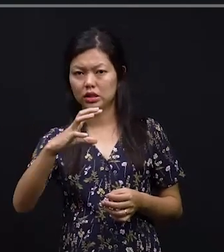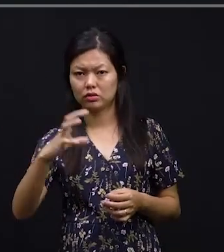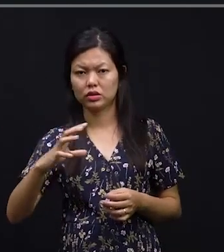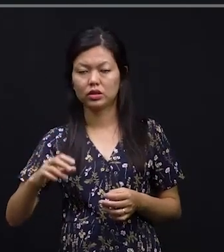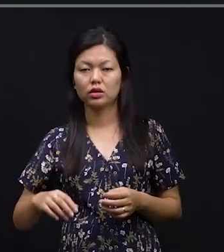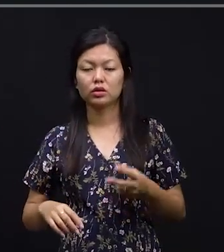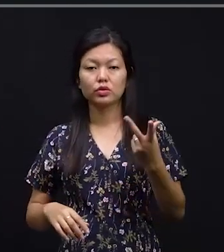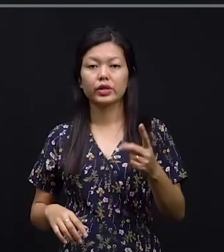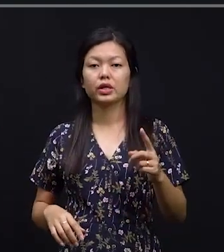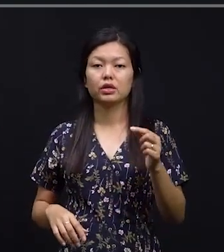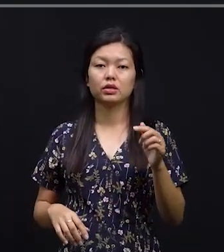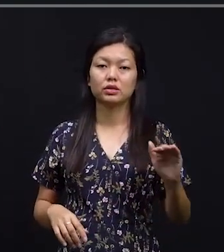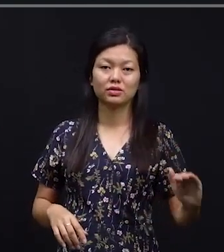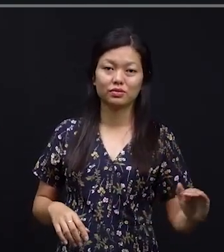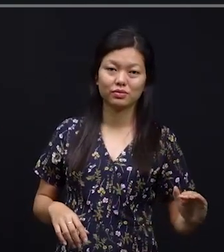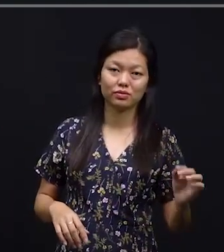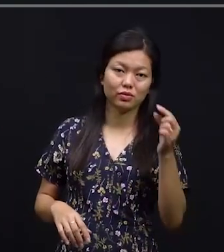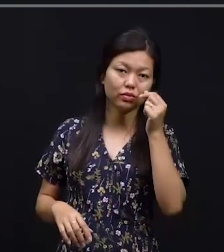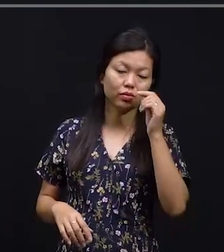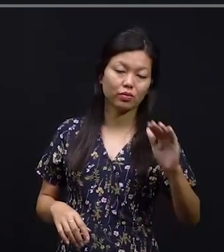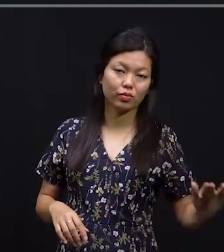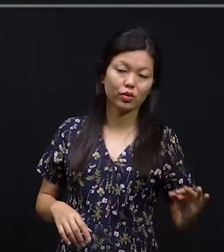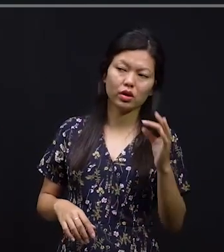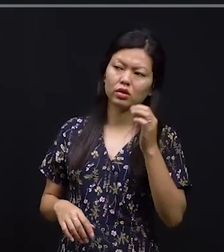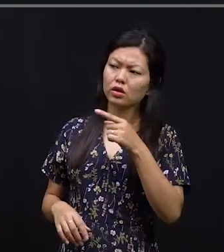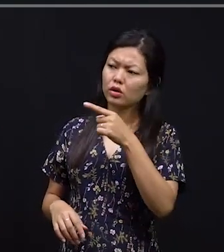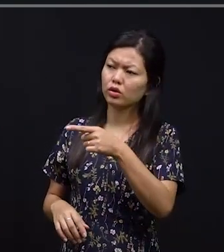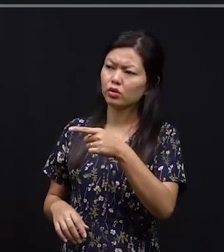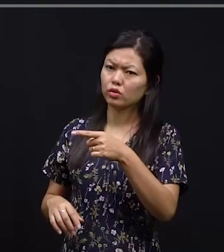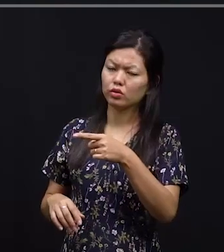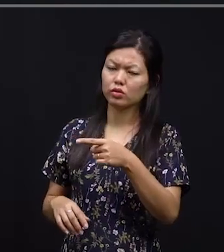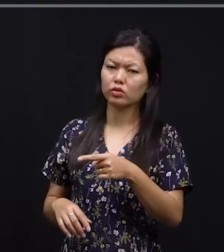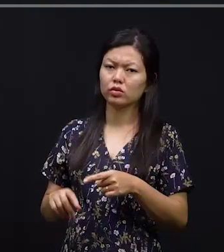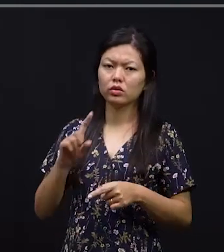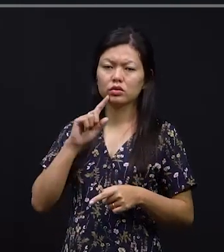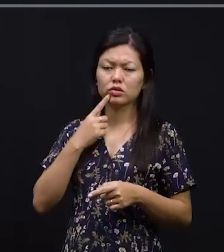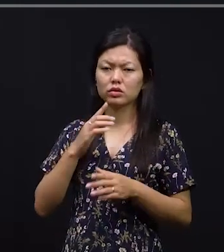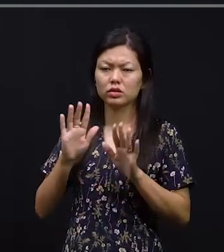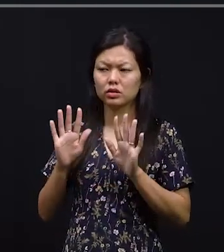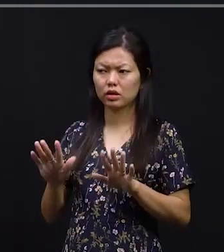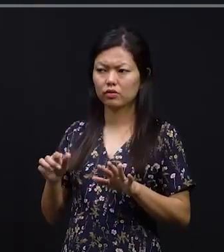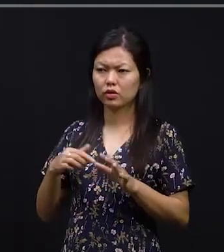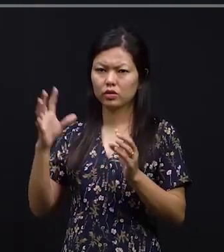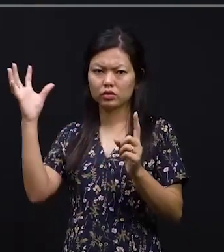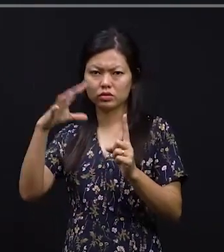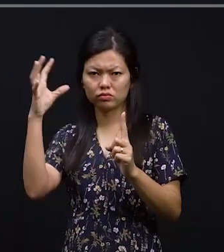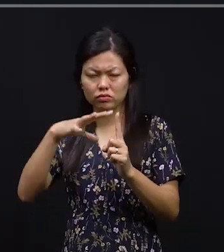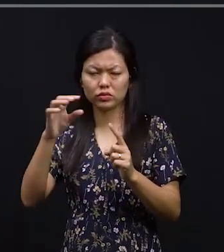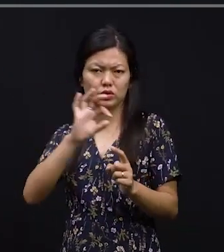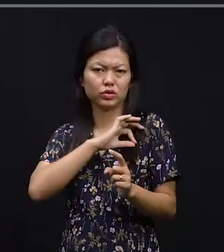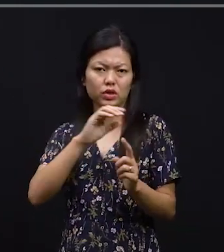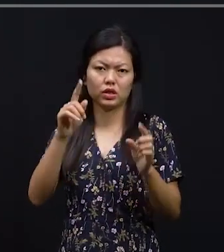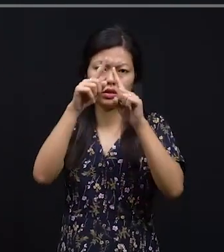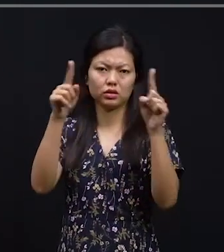just trying to crack a joke with him. But he found that his uncle was serious, but he just said, "Okay, Merry Christmas," and